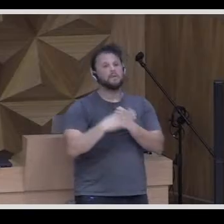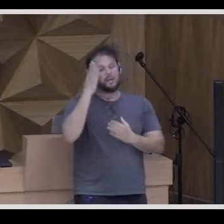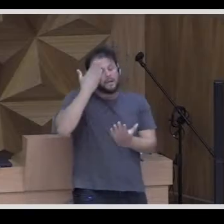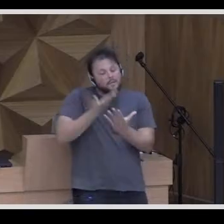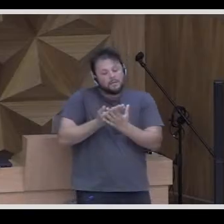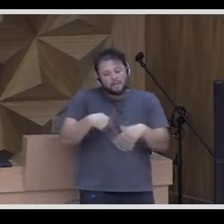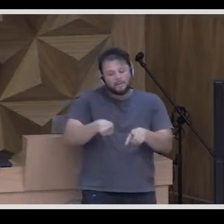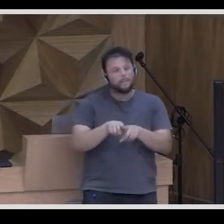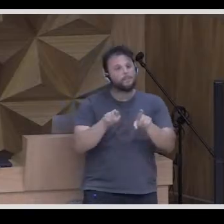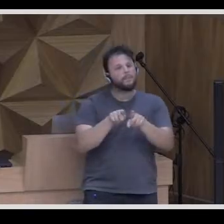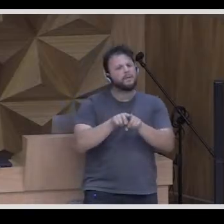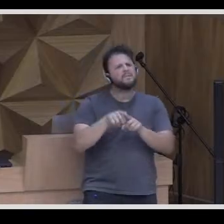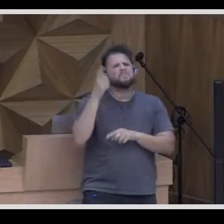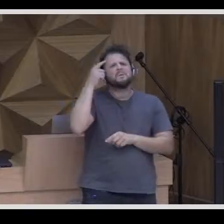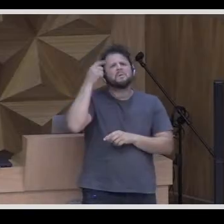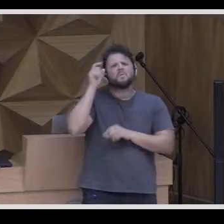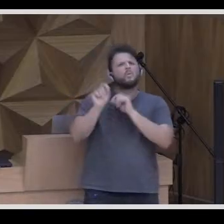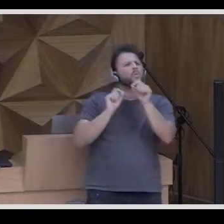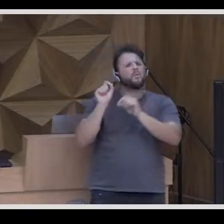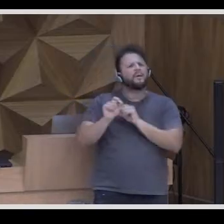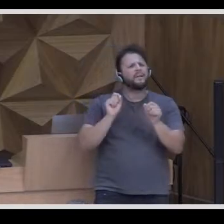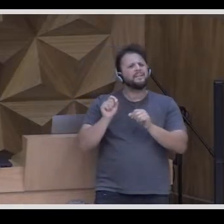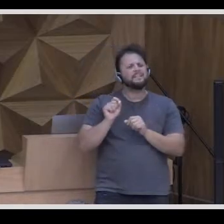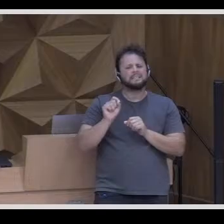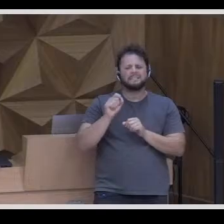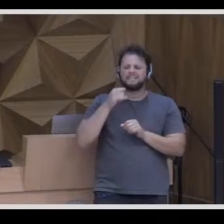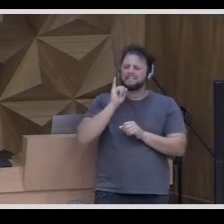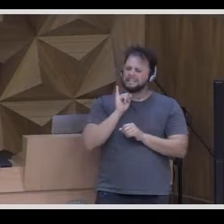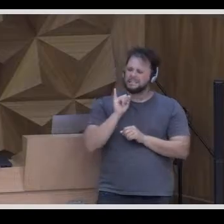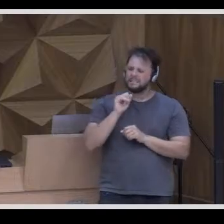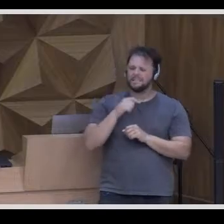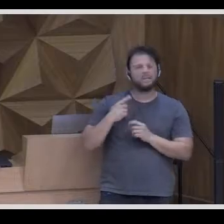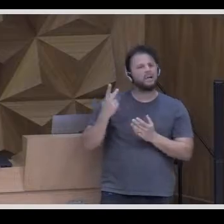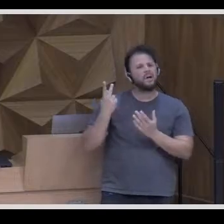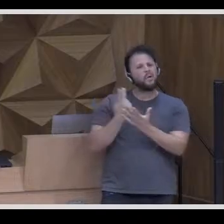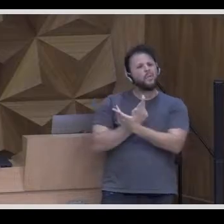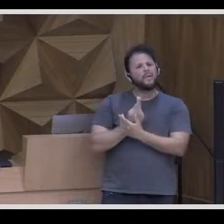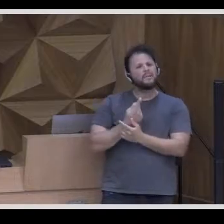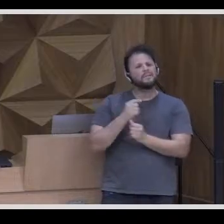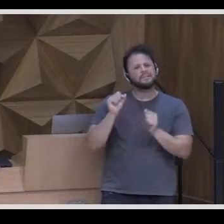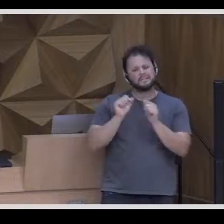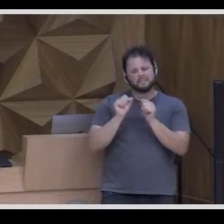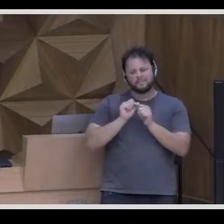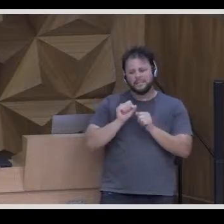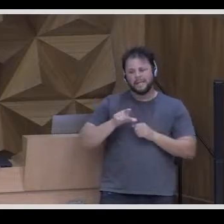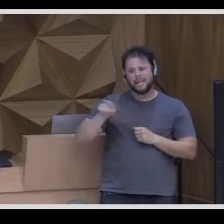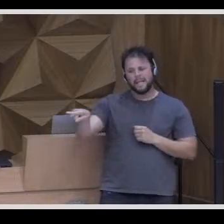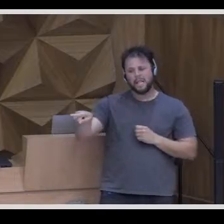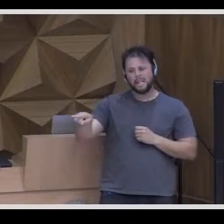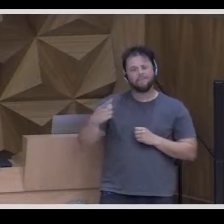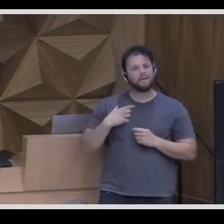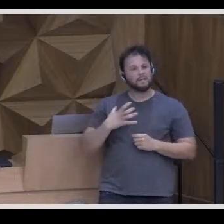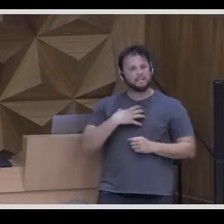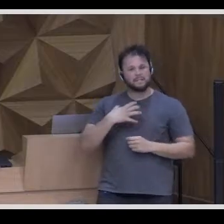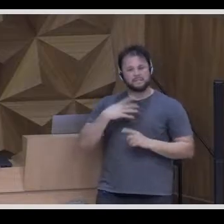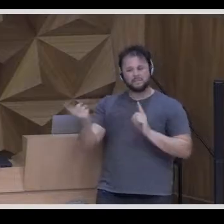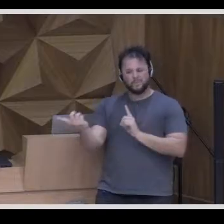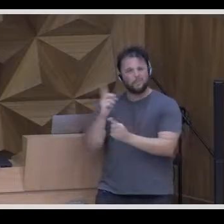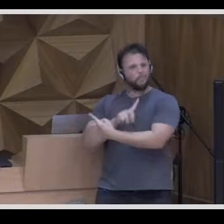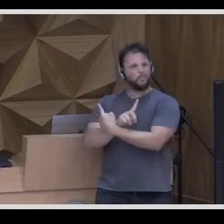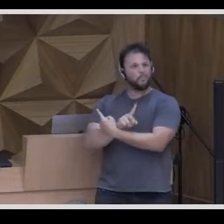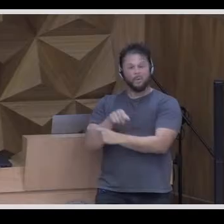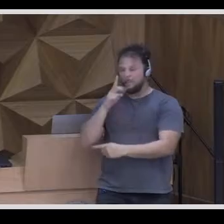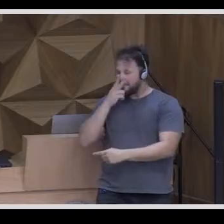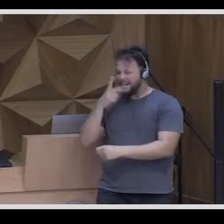if that isn't the case? What if it has this kind of compound effect where you feel worse and worse over time because you're constantly in this